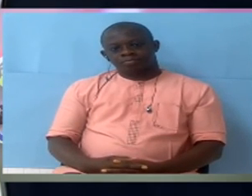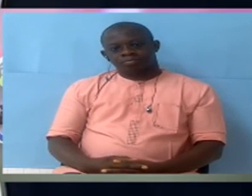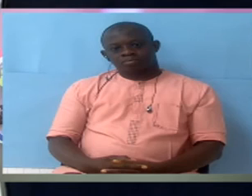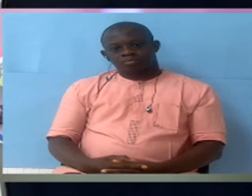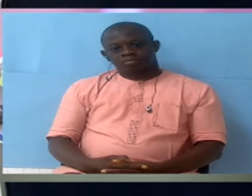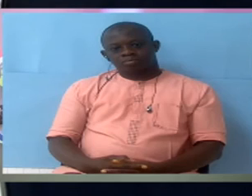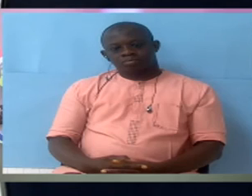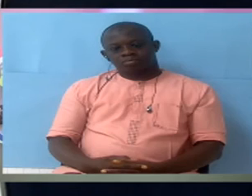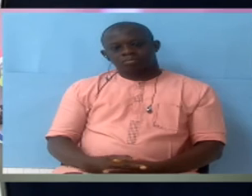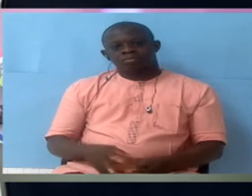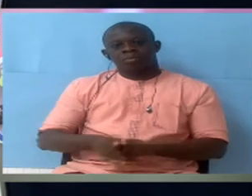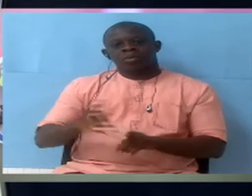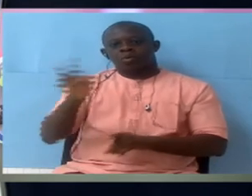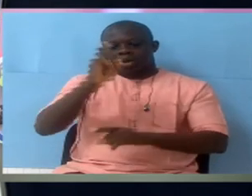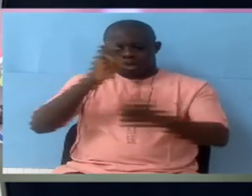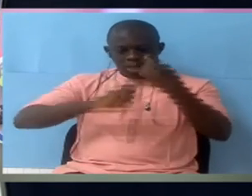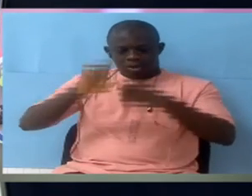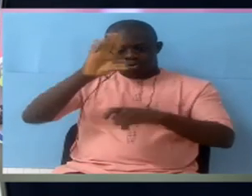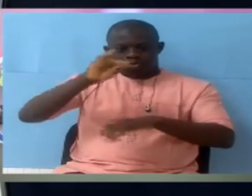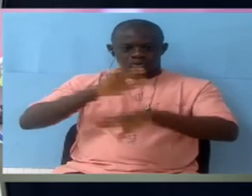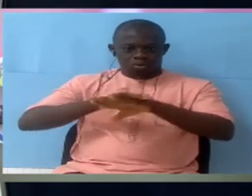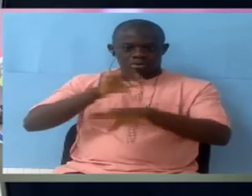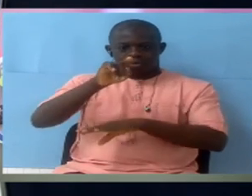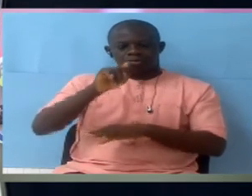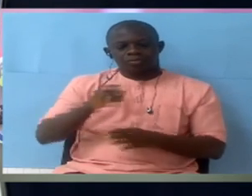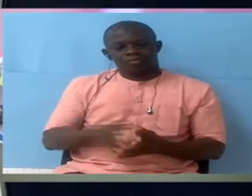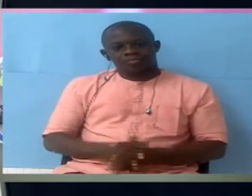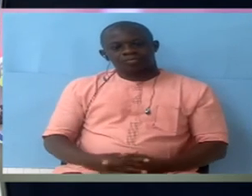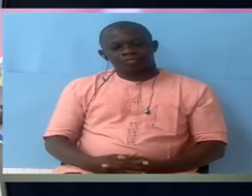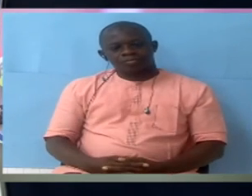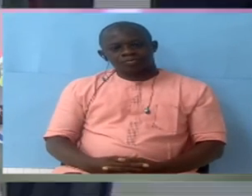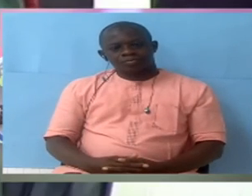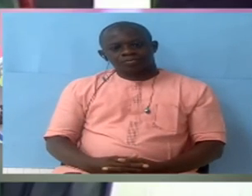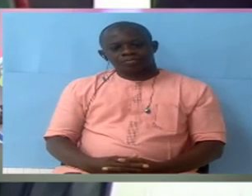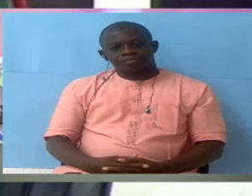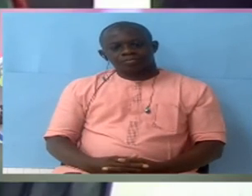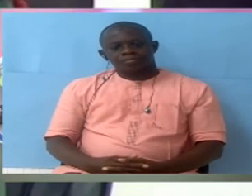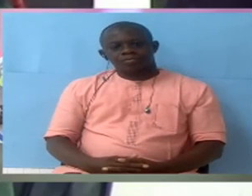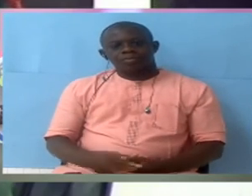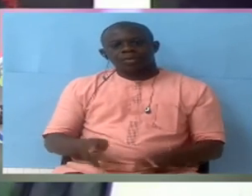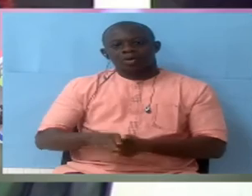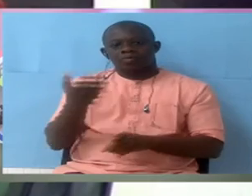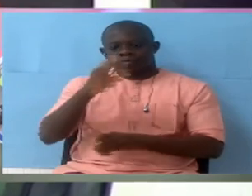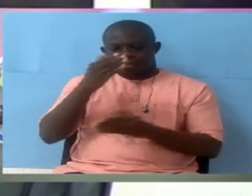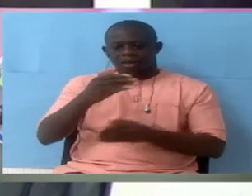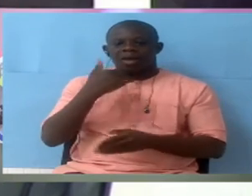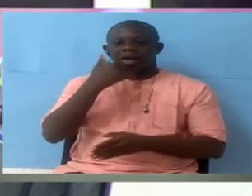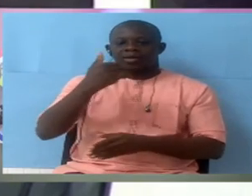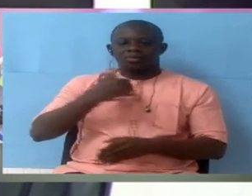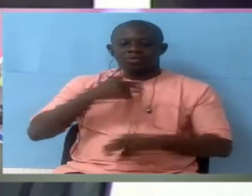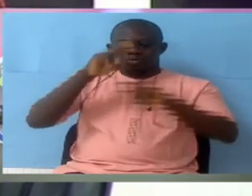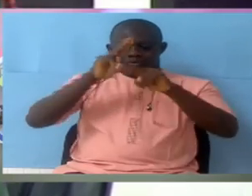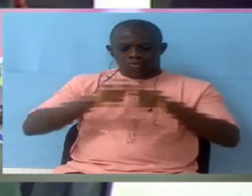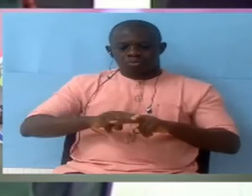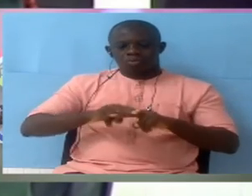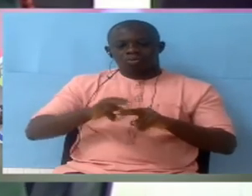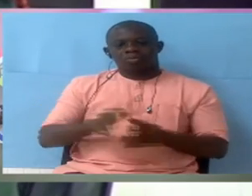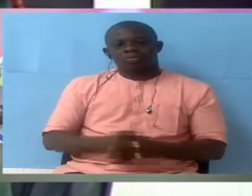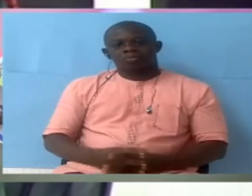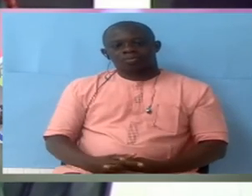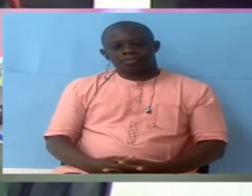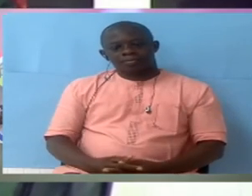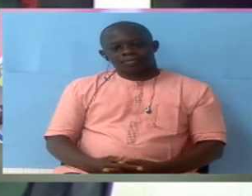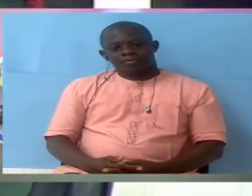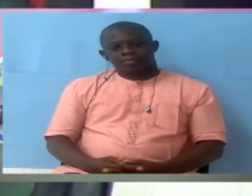What else did they do to you? Ganaw yoy yeb lan lañ def? They asked me to sit down. Bam fa jogé na ñu nemal na